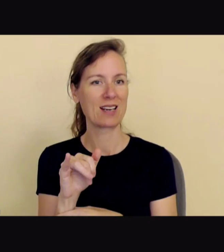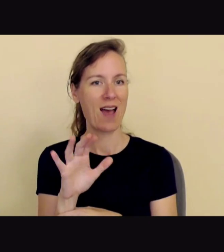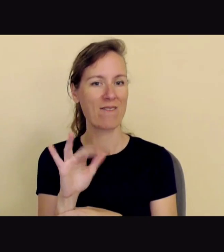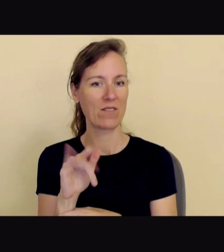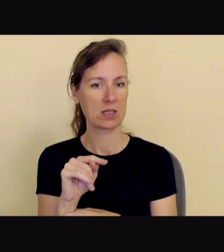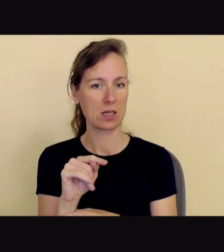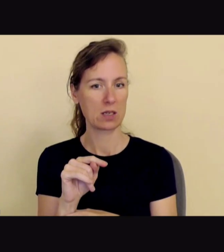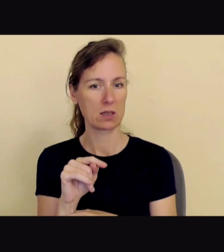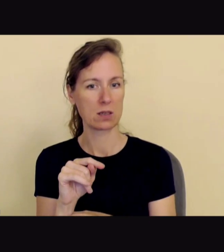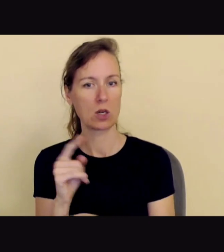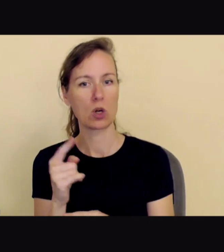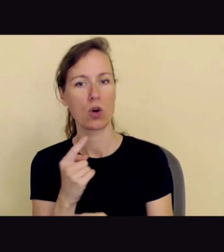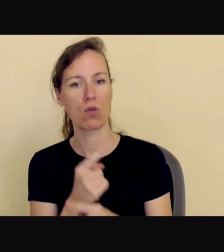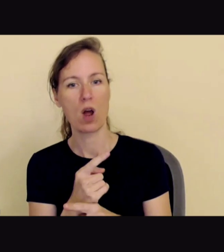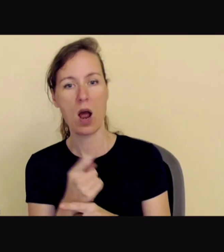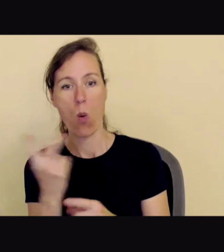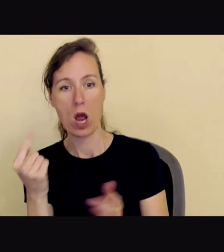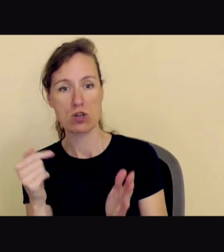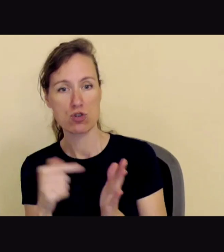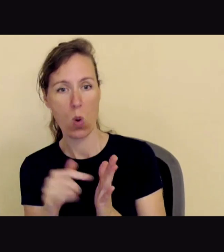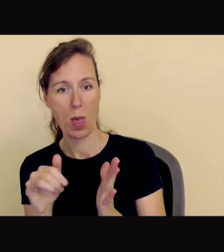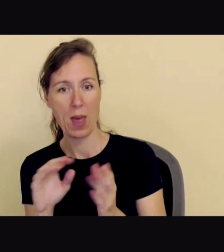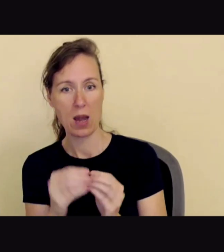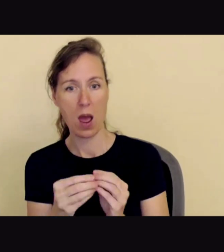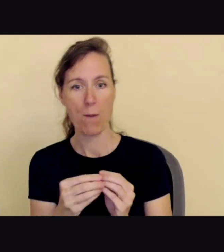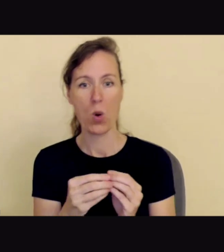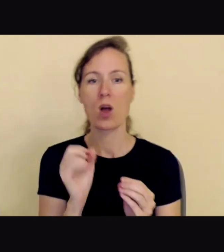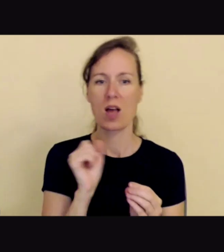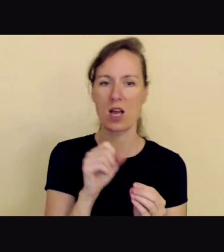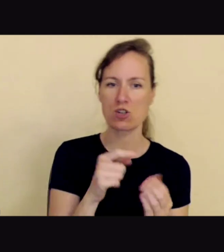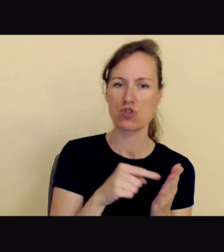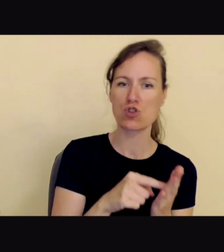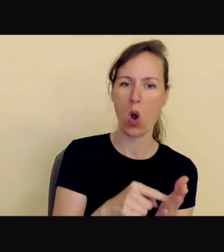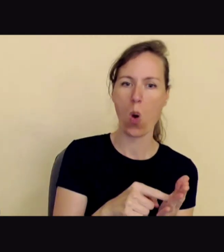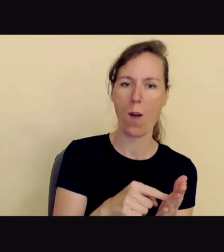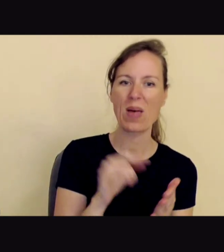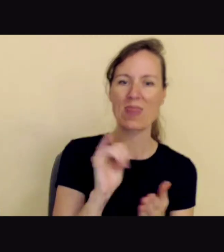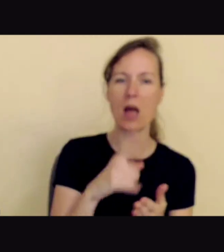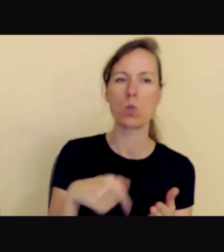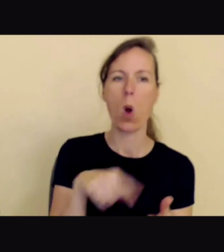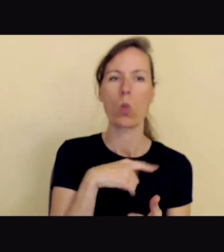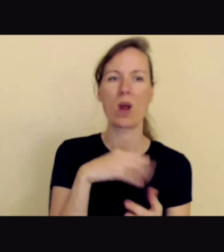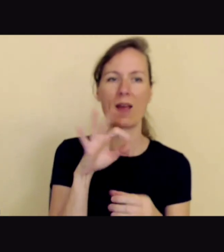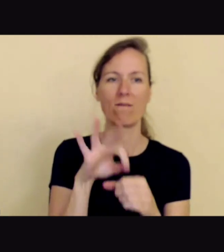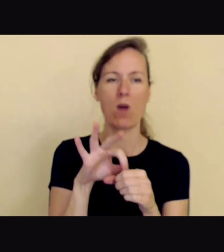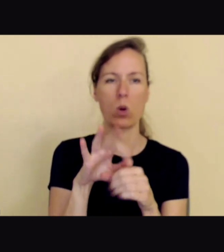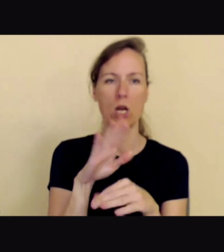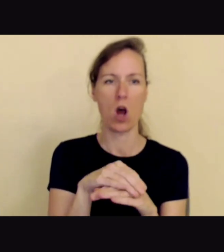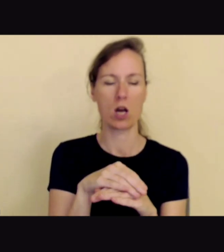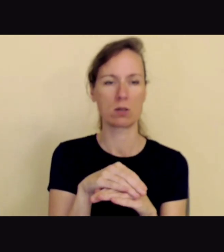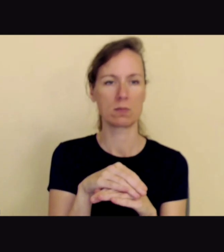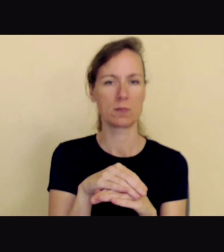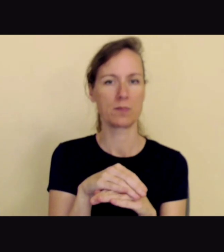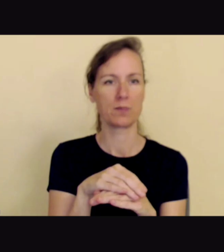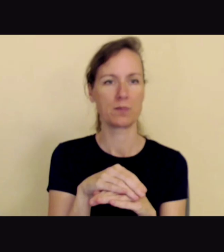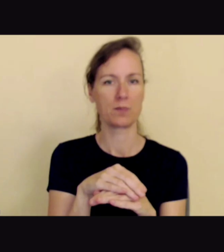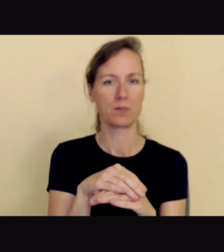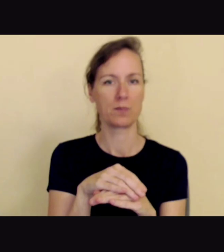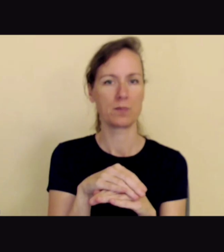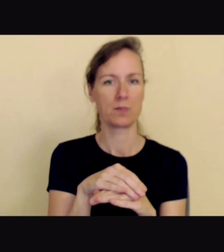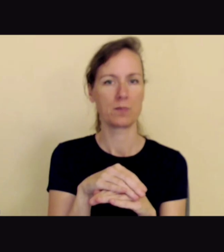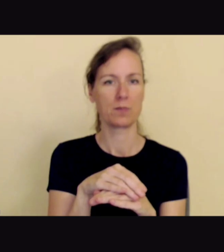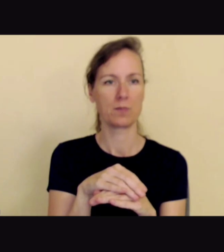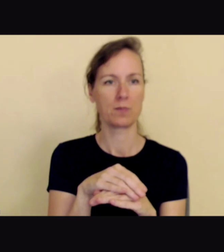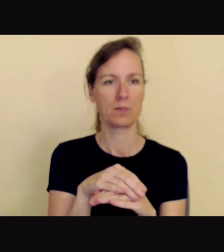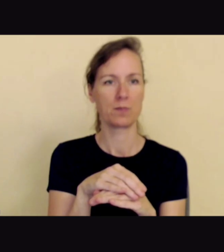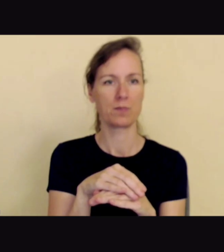number because that's what we voted on, right? I mean, we adopted that number. I guess the question for you is, are you able to take any kind of hazard? Are you able to